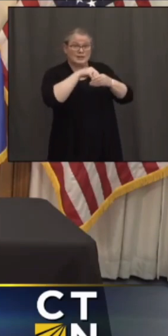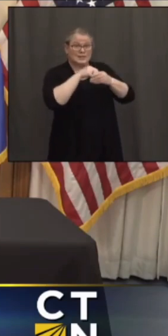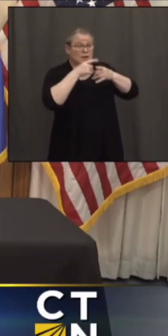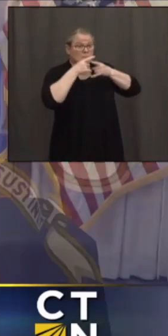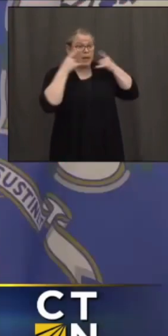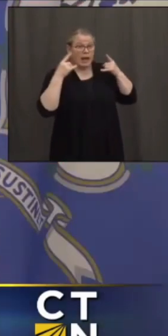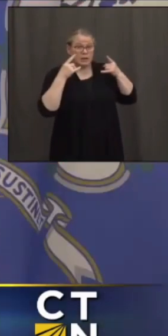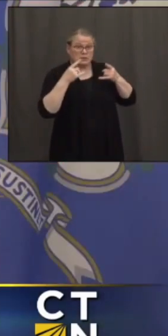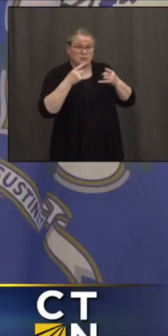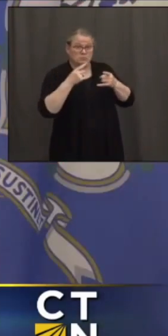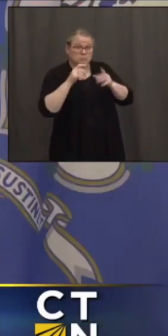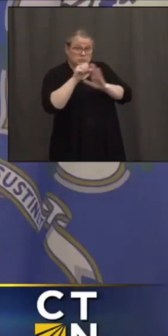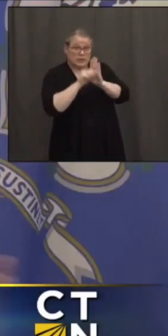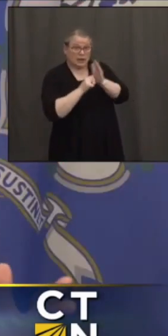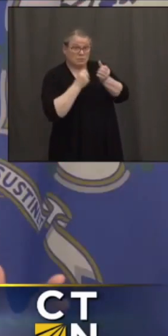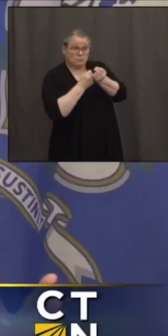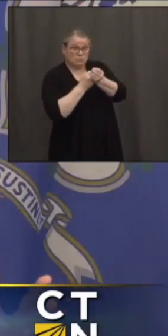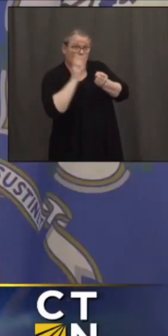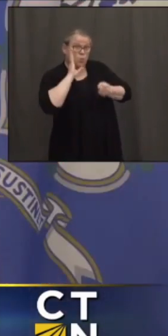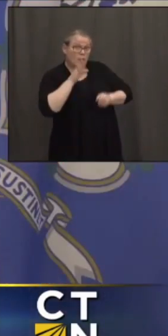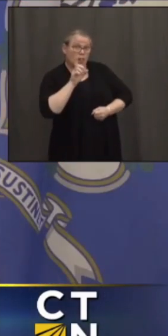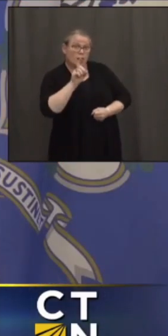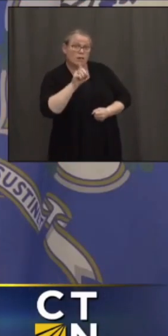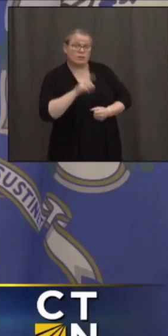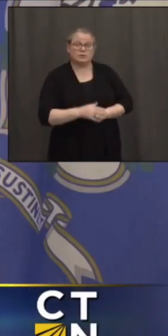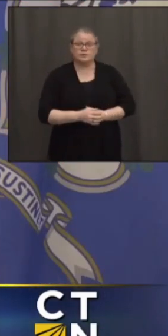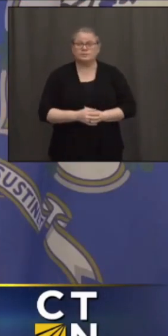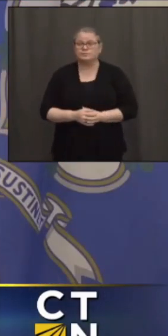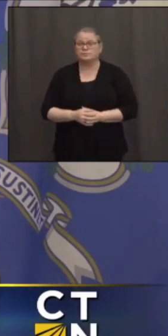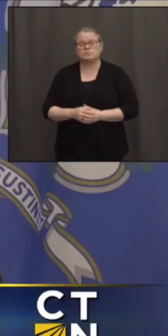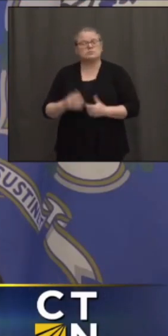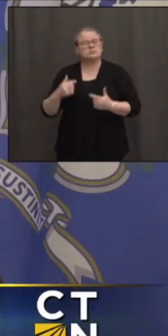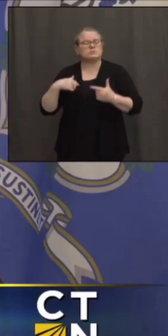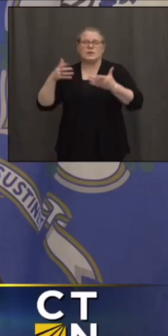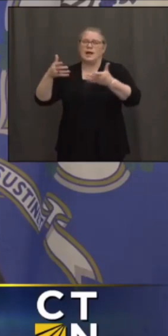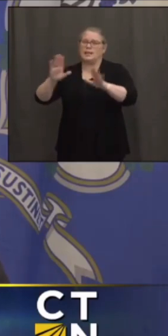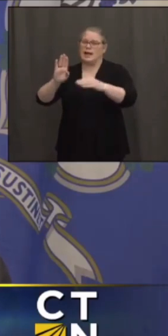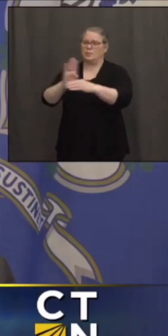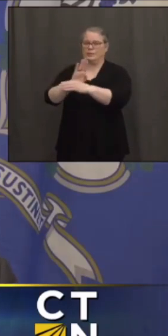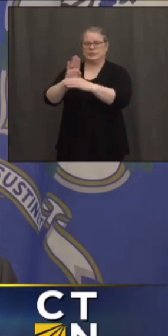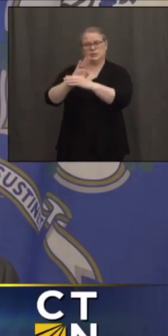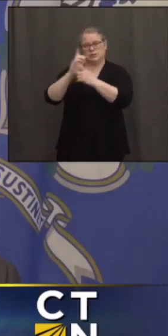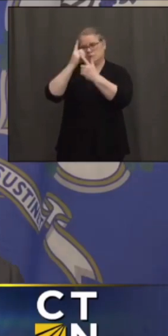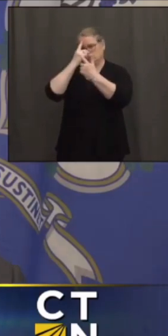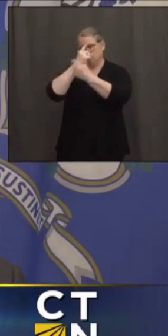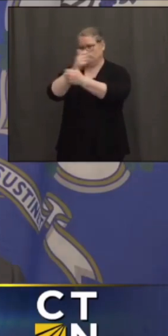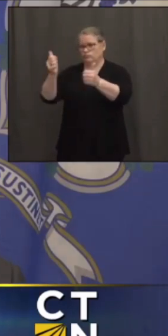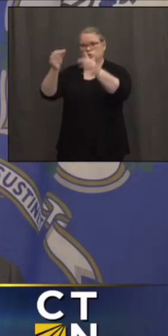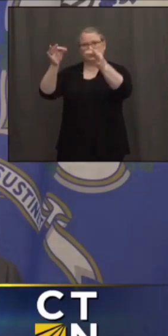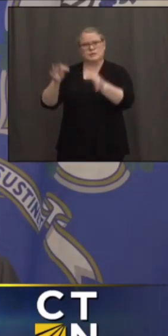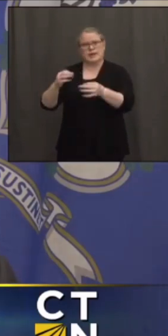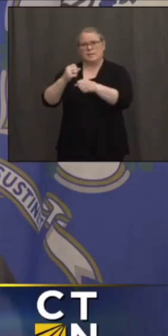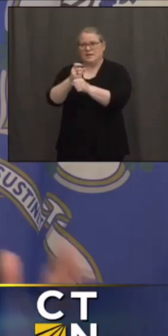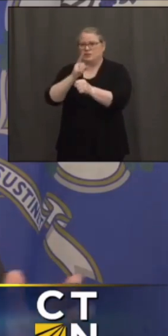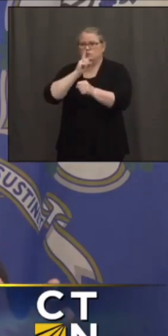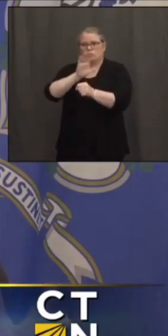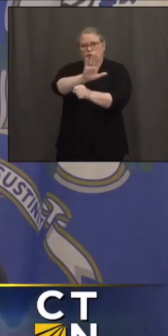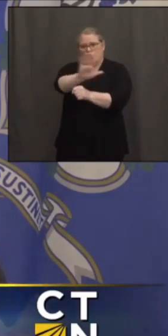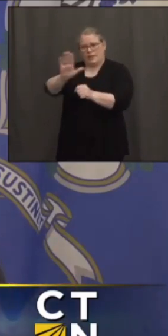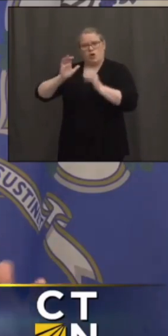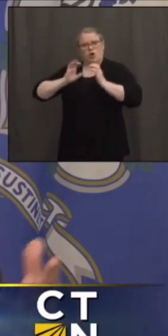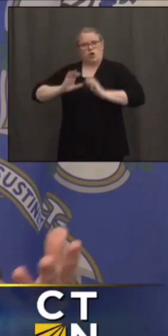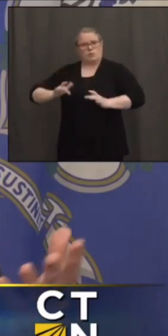Look, I think businesses have all the freedom in the world to do everything they can to give their customers